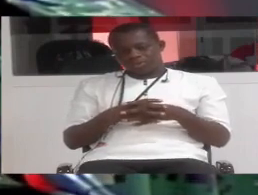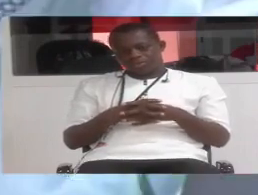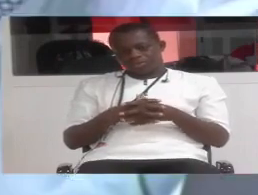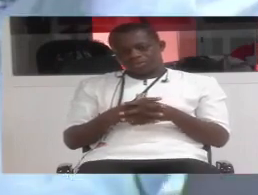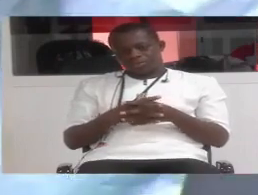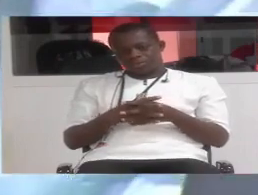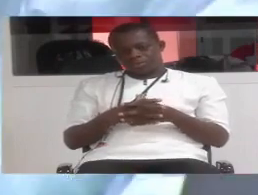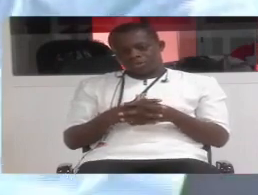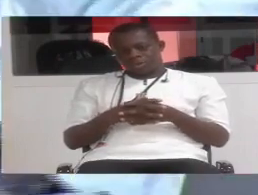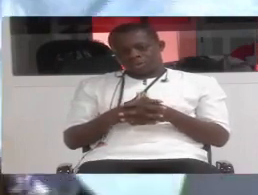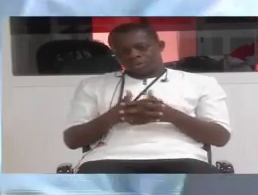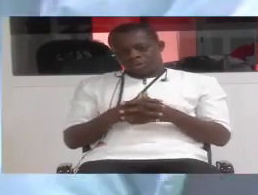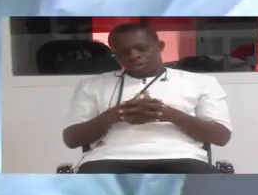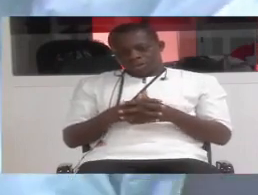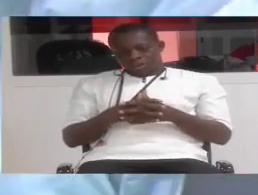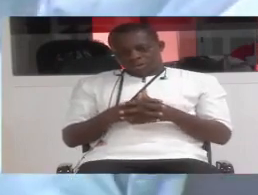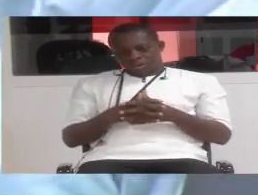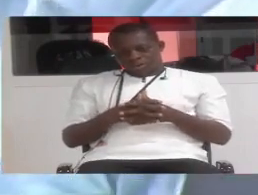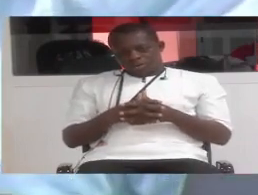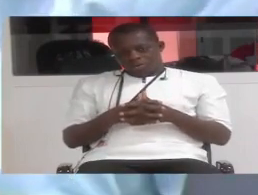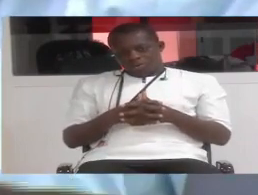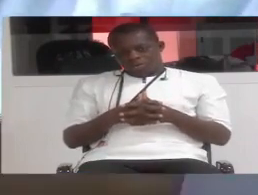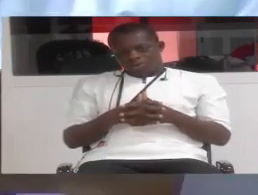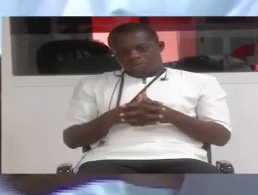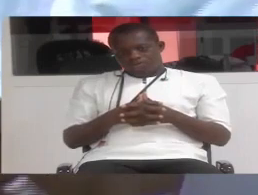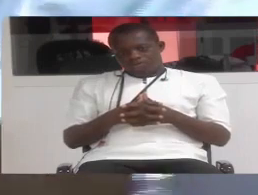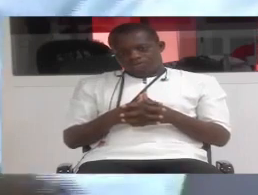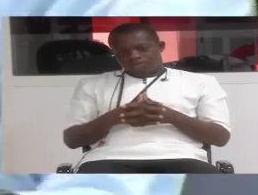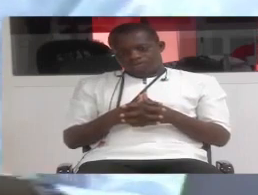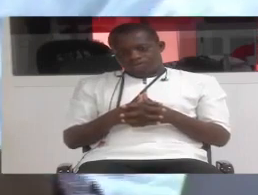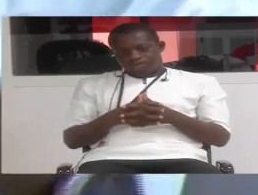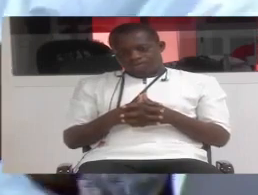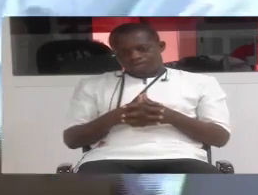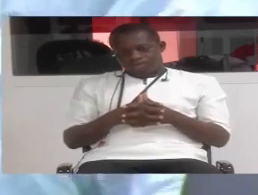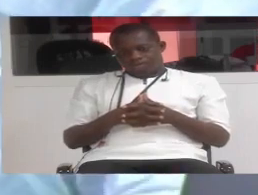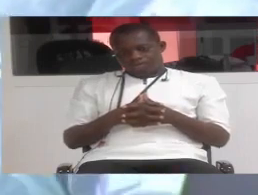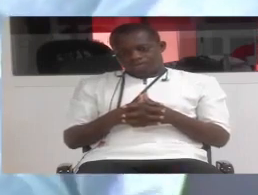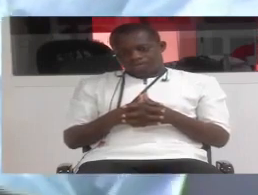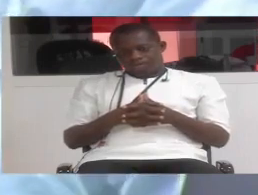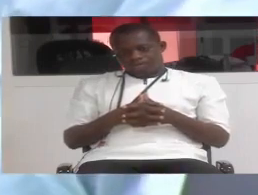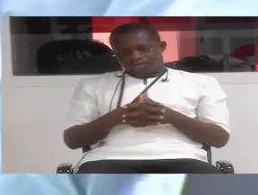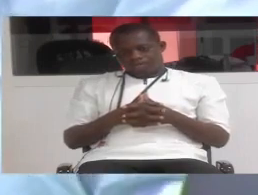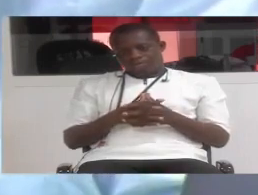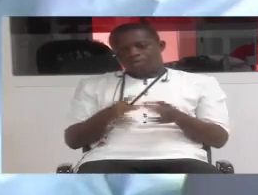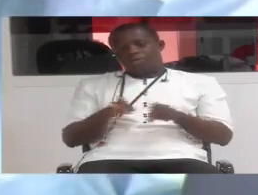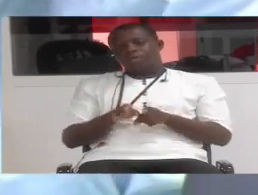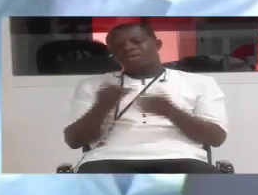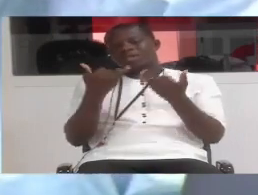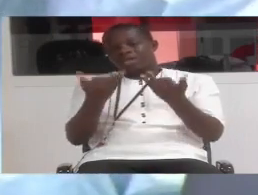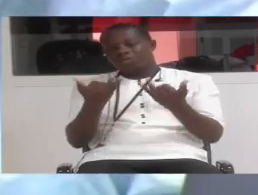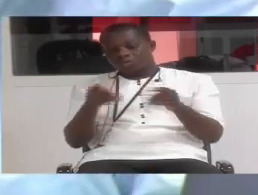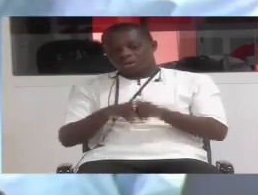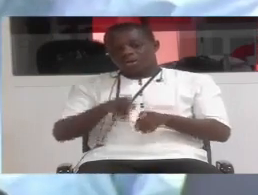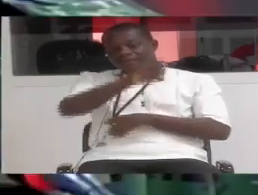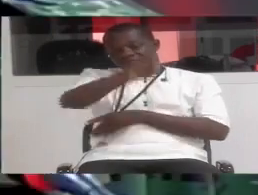okay that's fine so where was this farm belonging to Yaya